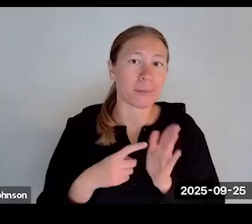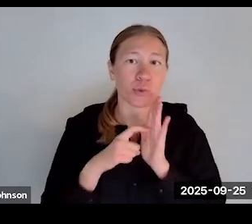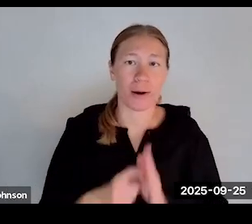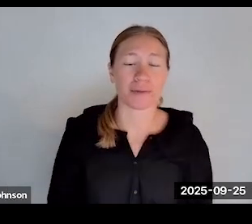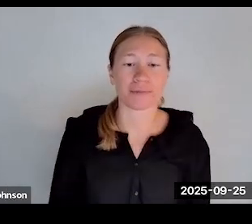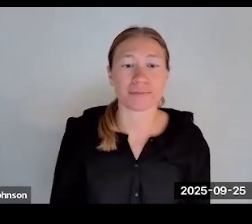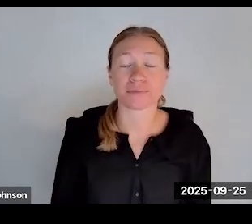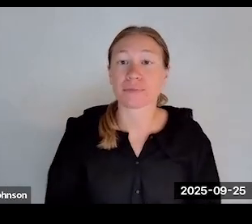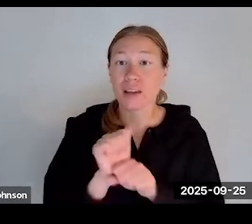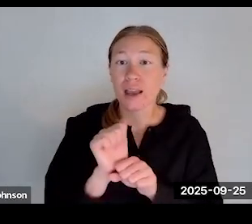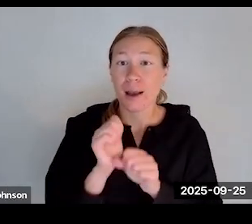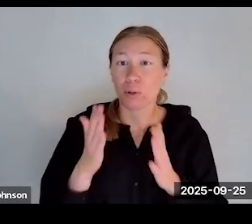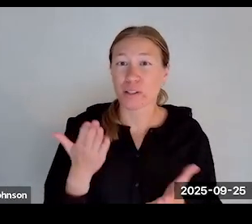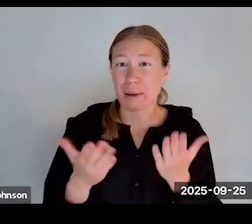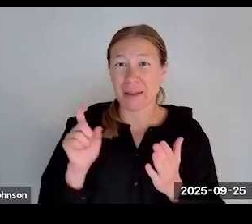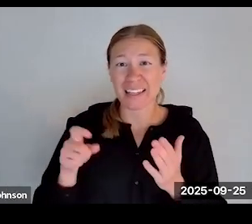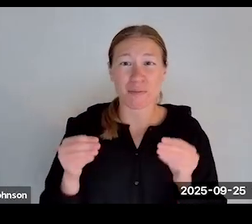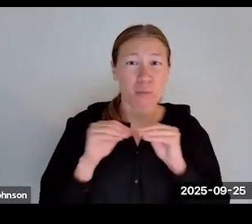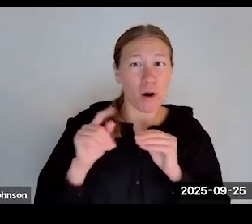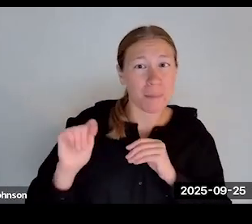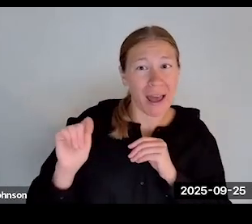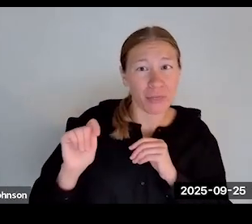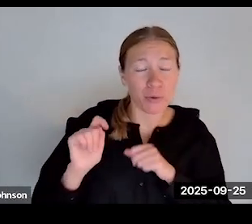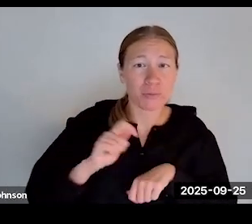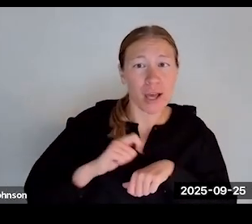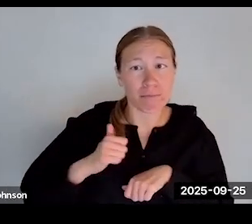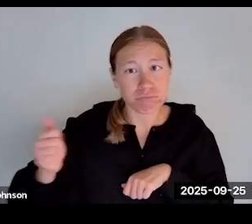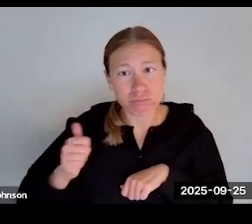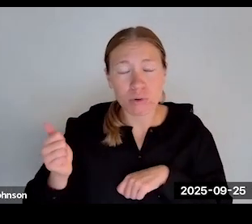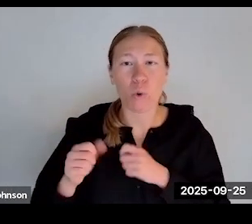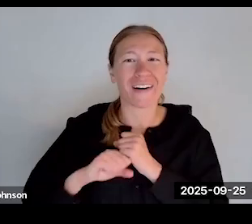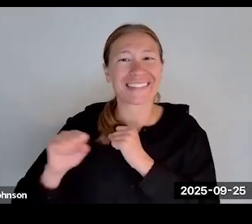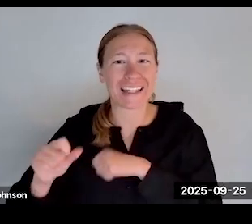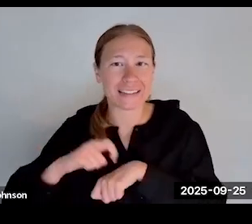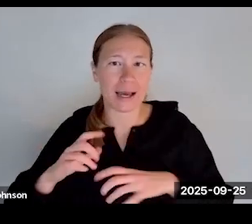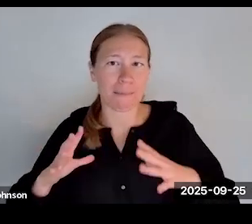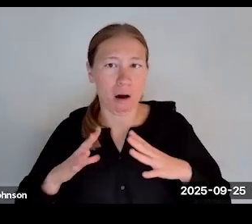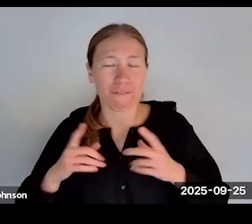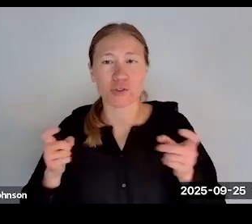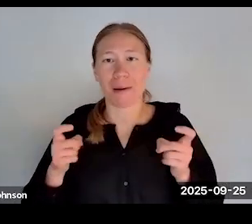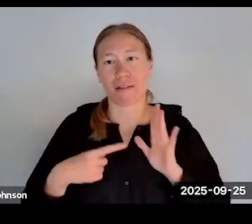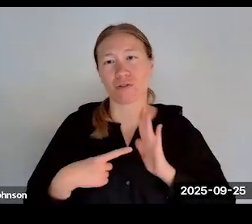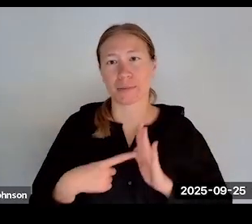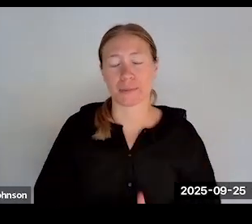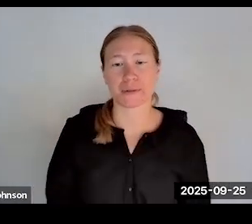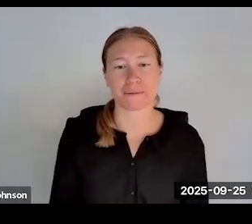may need extra restroom breaks or extended time away to manage their symptoms.